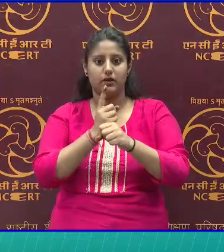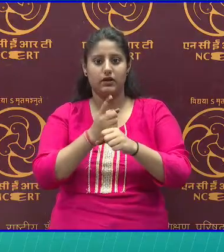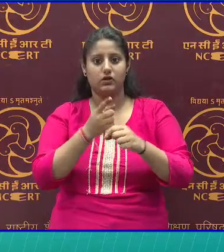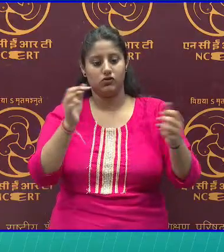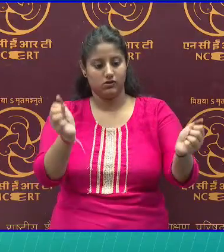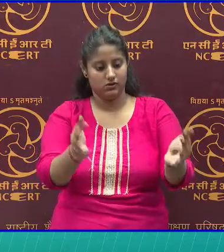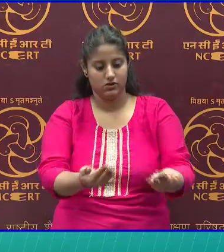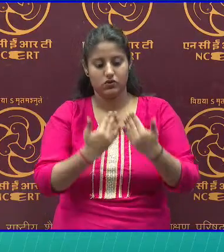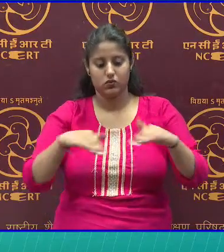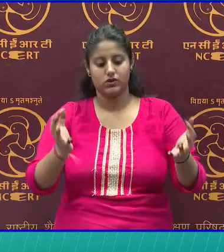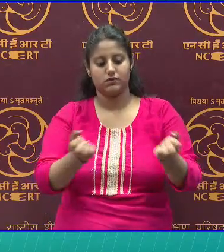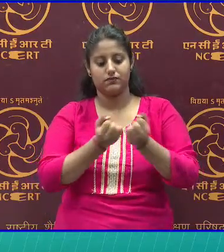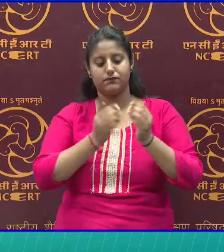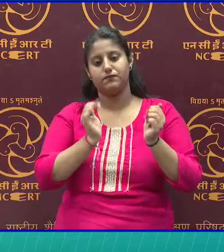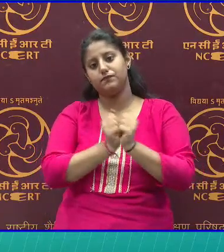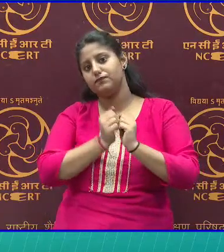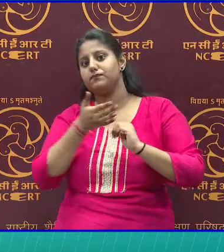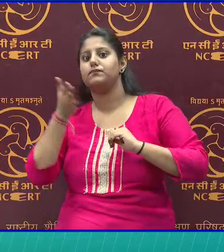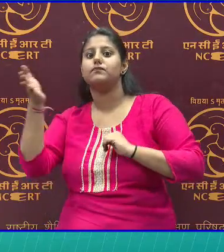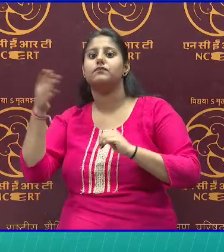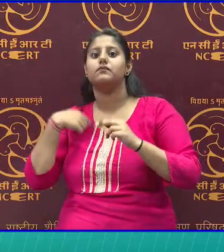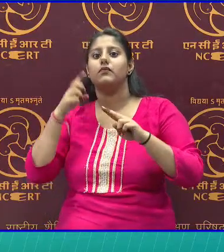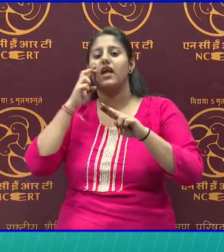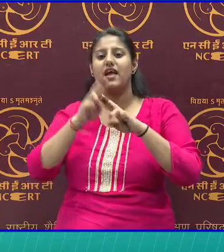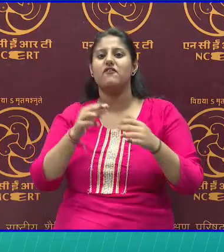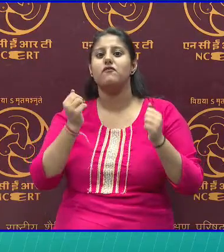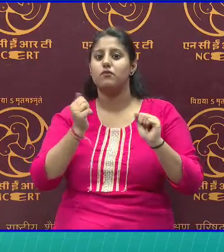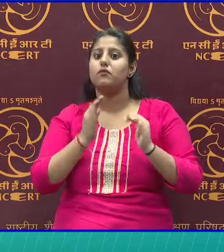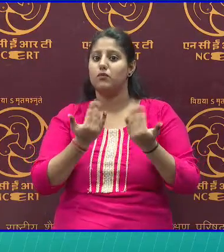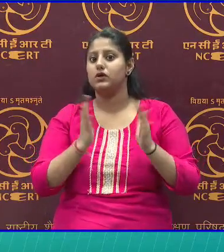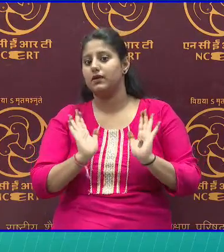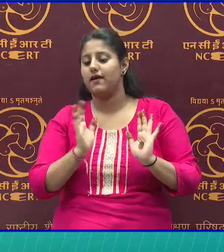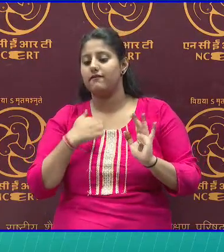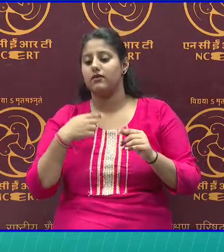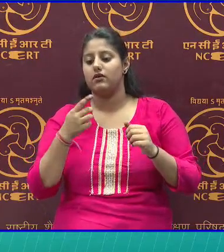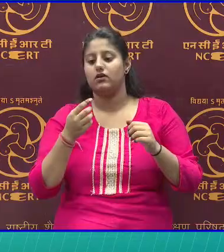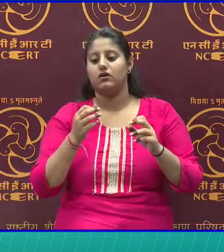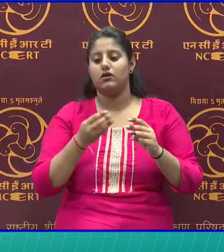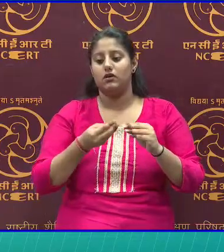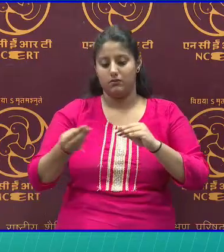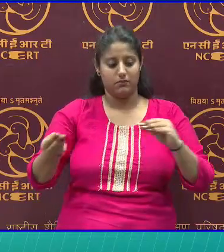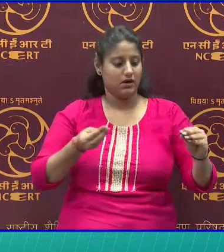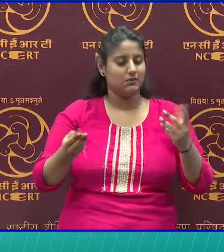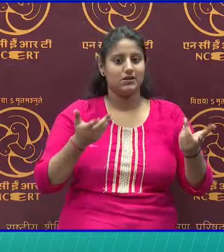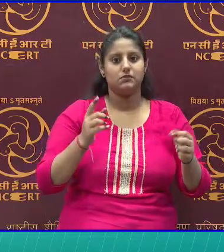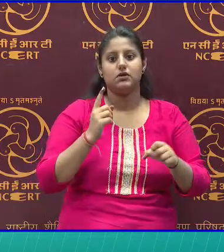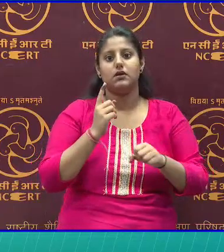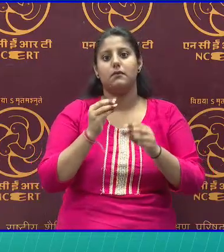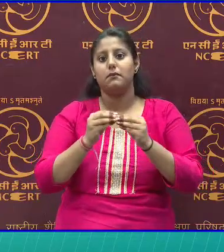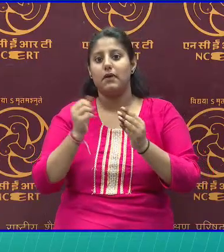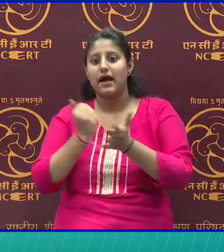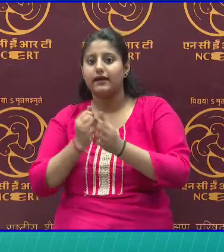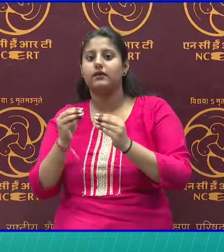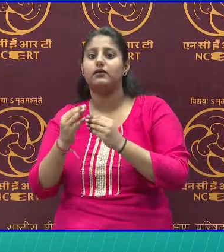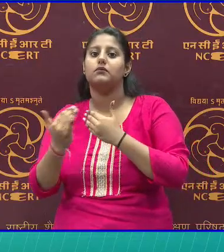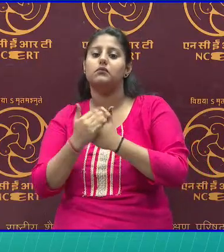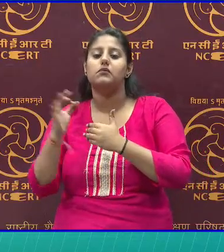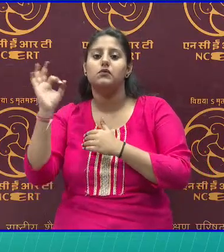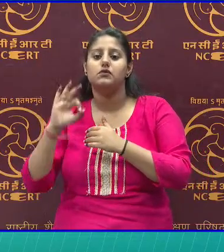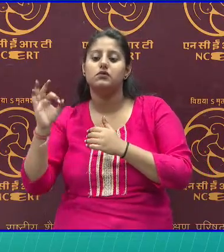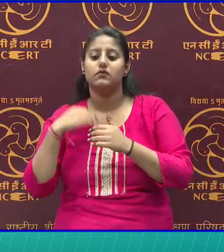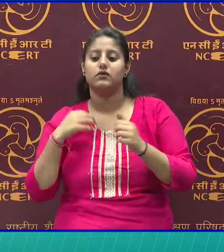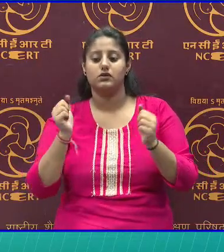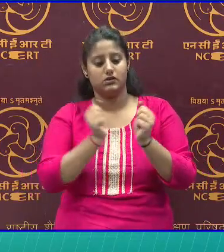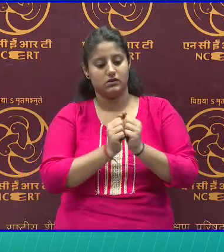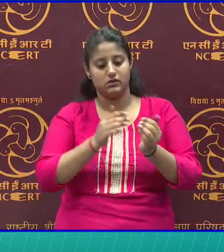possible for everything, at least one of the community agencies which is available nearby, the teachers should take an effort to take them